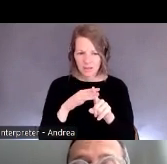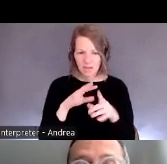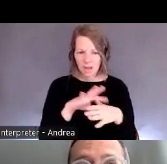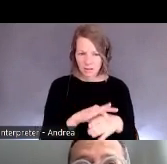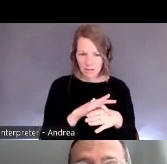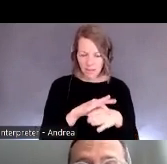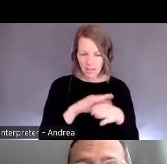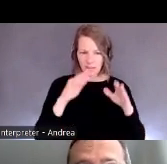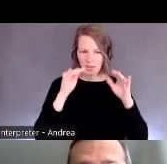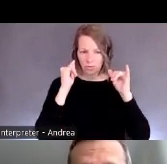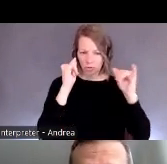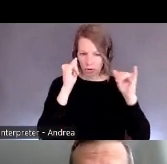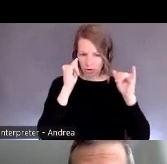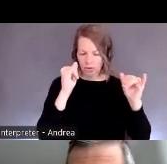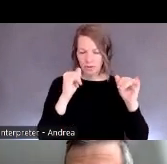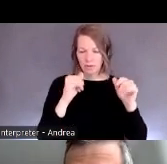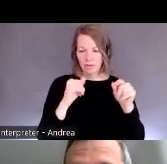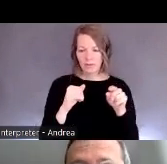are really